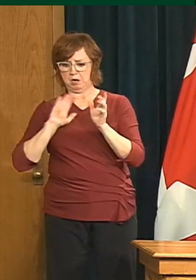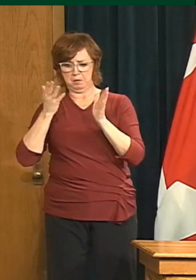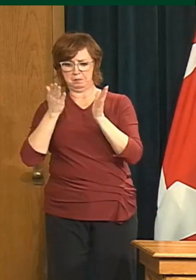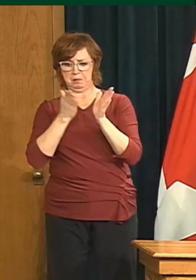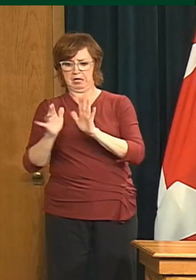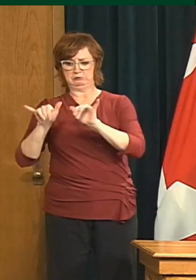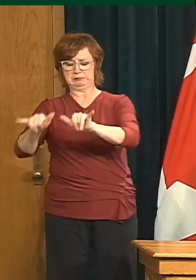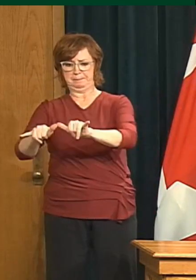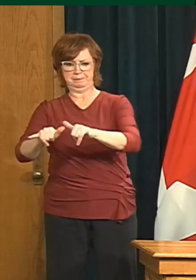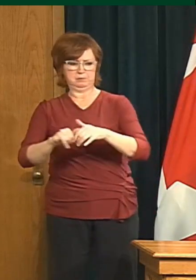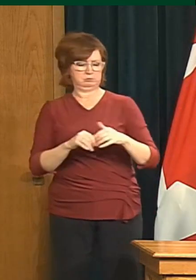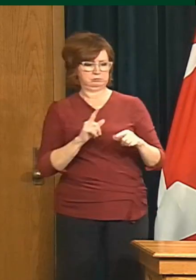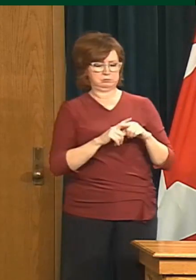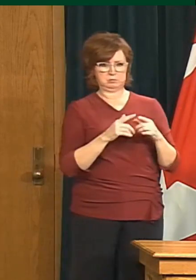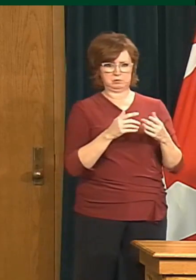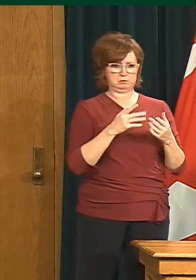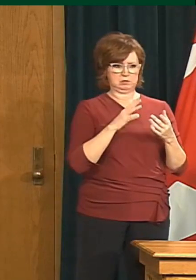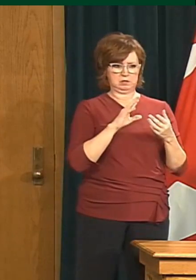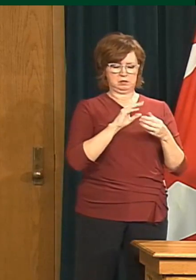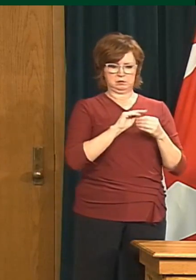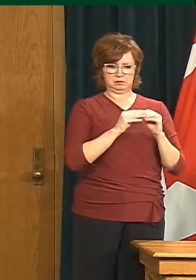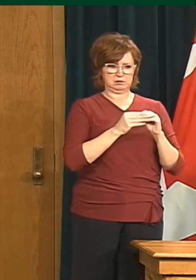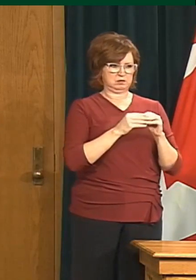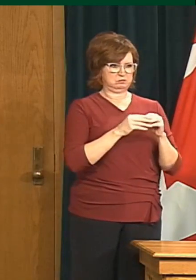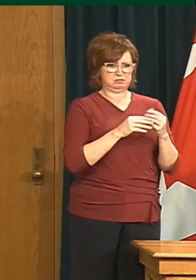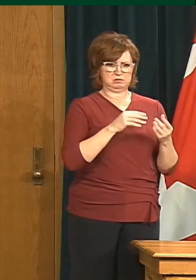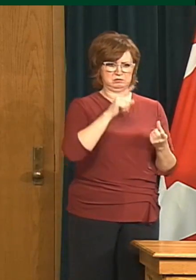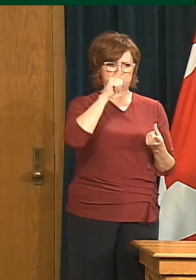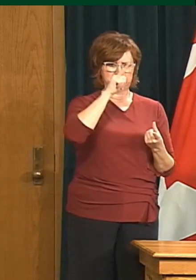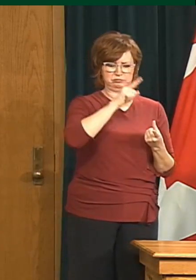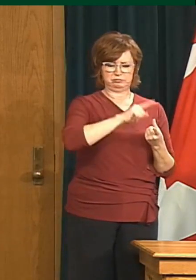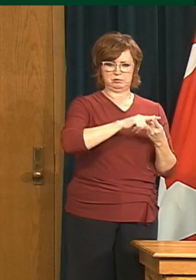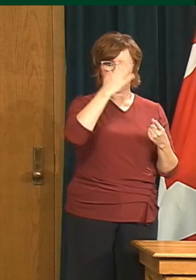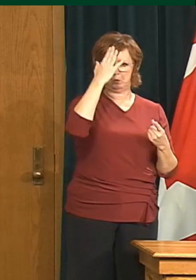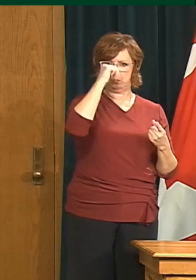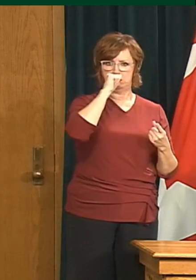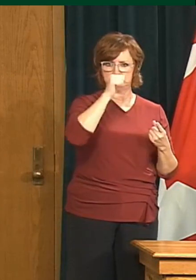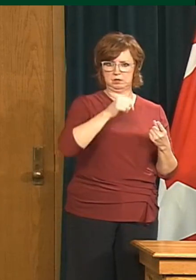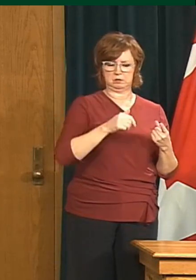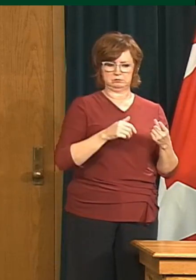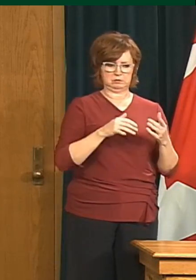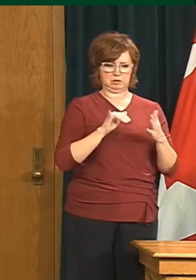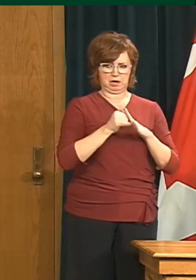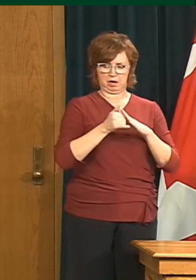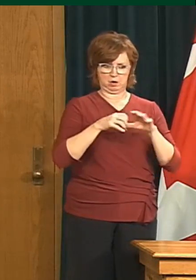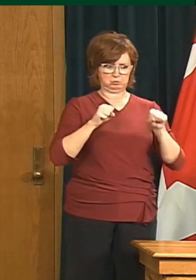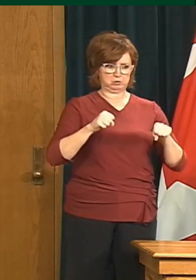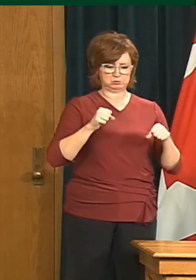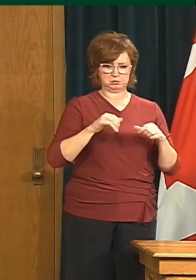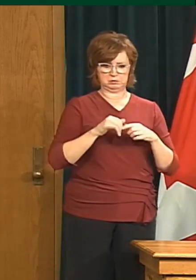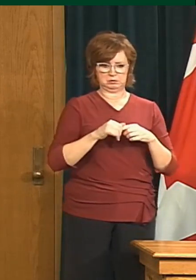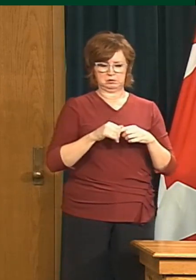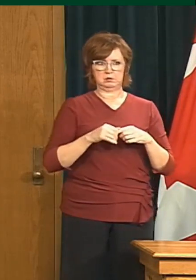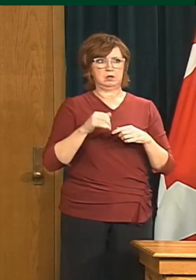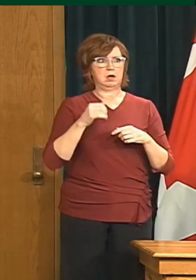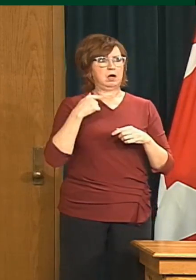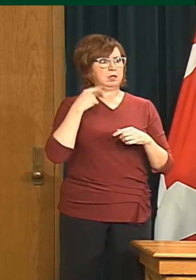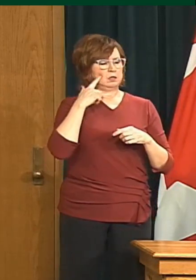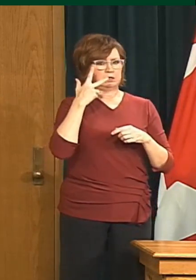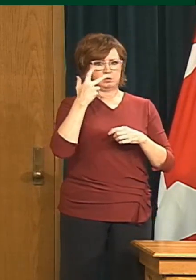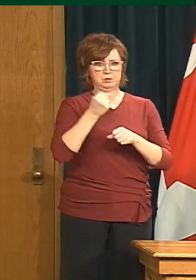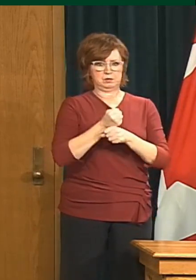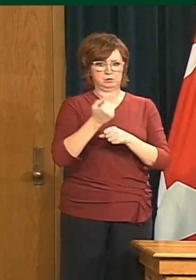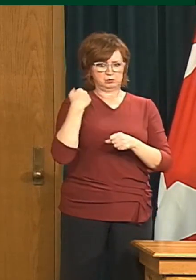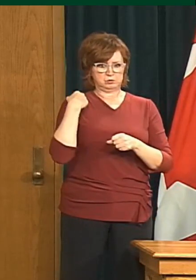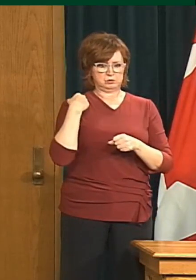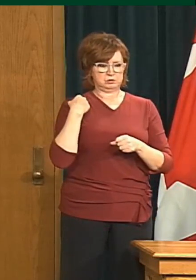3 years ago, I guess, when the deficit was projected to be perhaps a third of what it is right now. Are you not